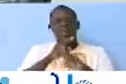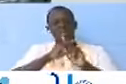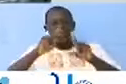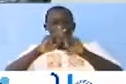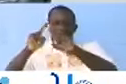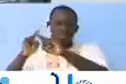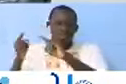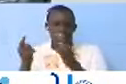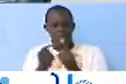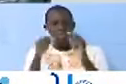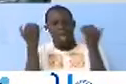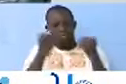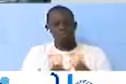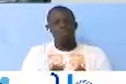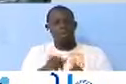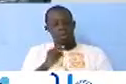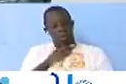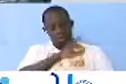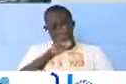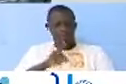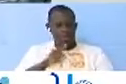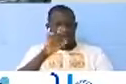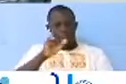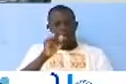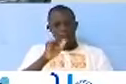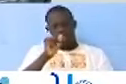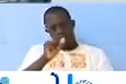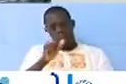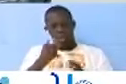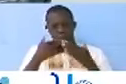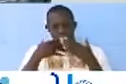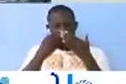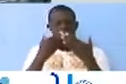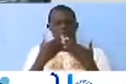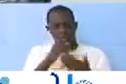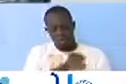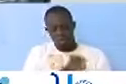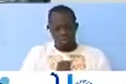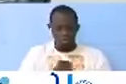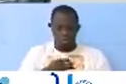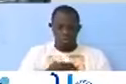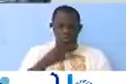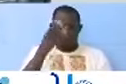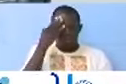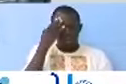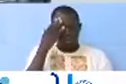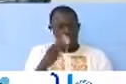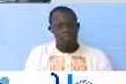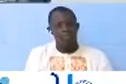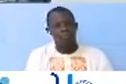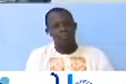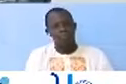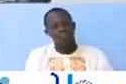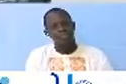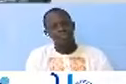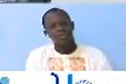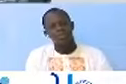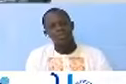luwan luwa mantanyo me mu luwan tay yade muto ro men kela anin ke sindid la kelin ay mun kole akulle sabu ima ila balu